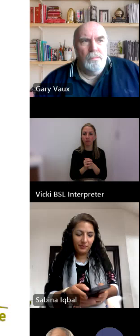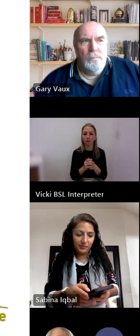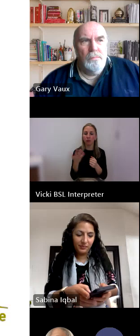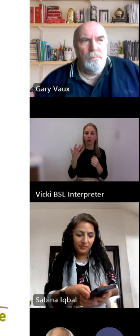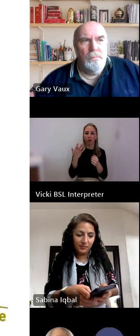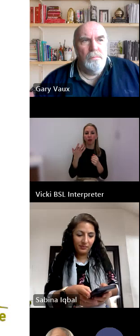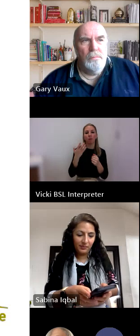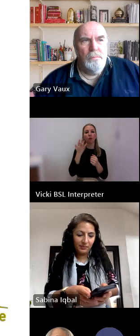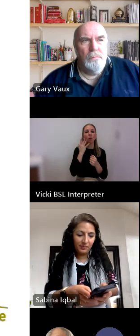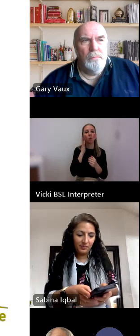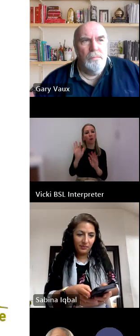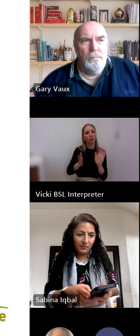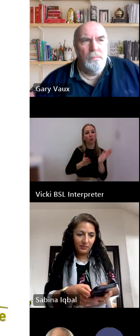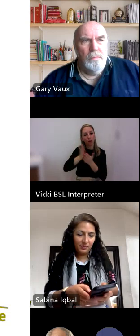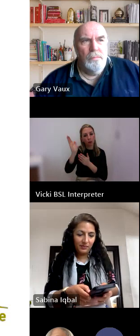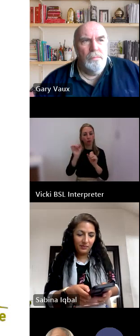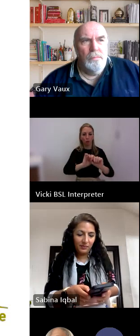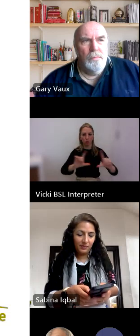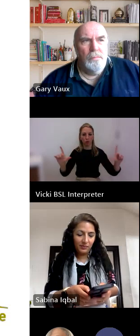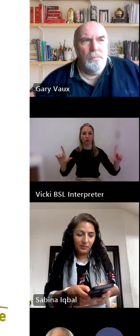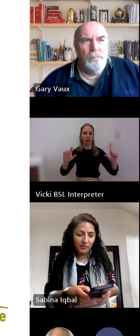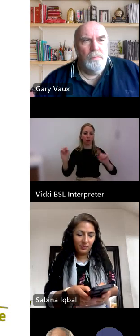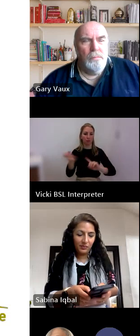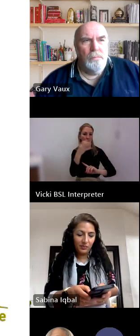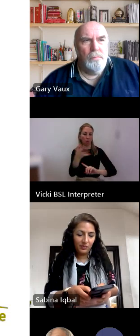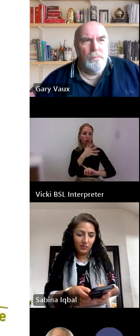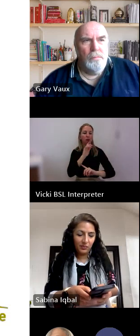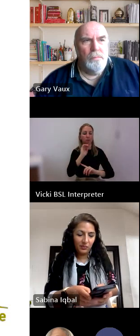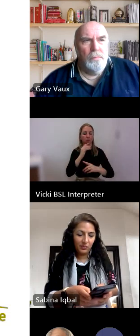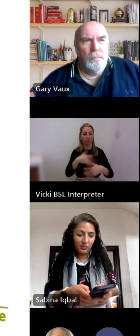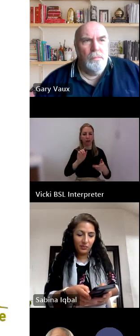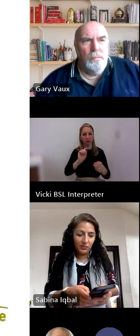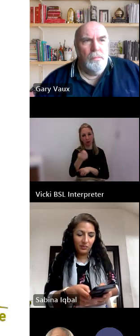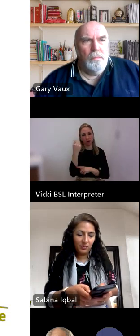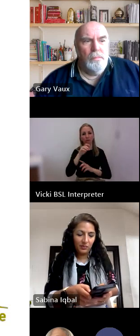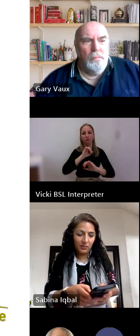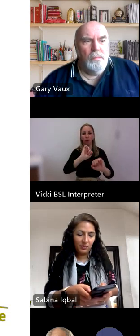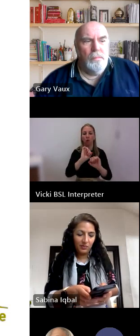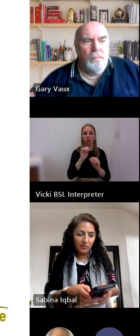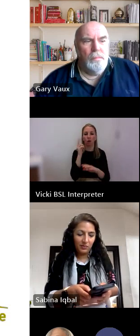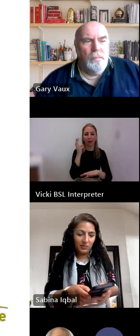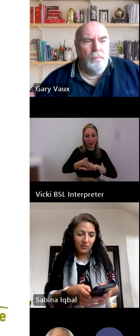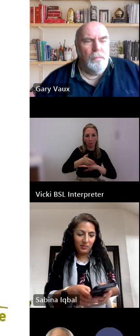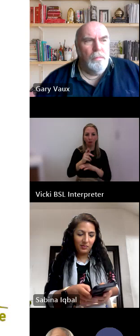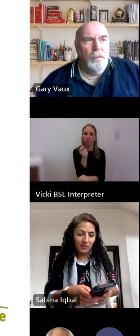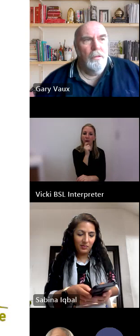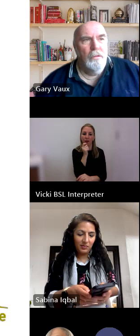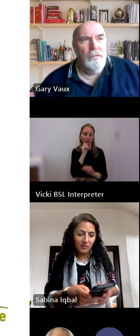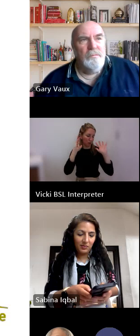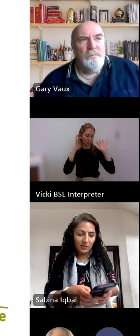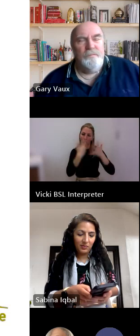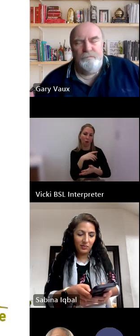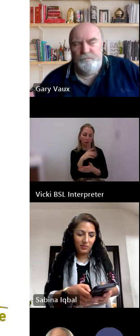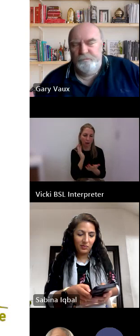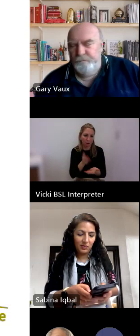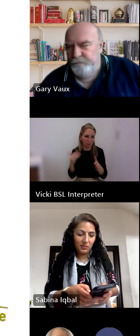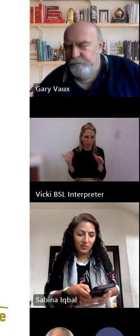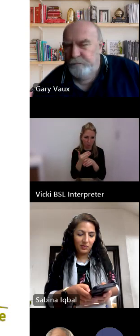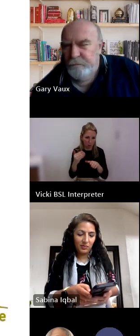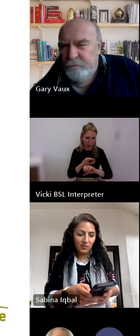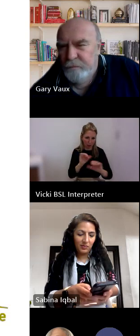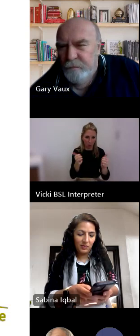slides, we have disabled cameras and microphones. So don't worry, it's working. It's just because we've disabled it.